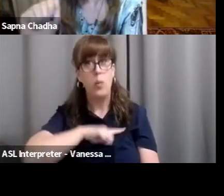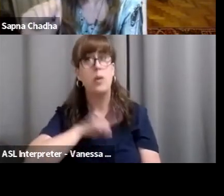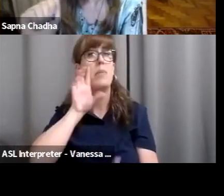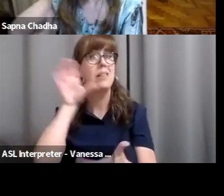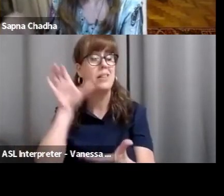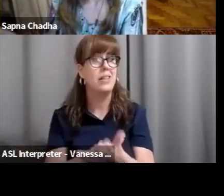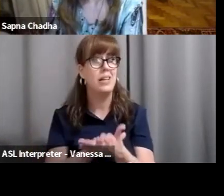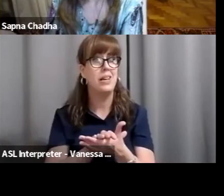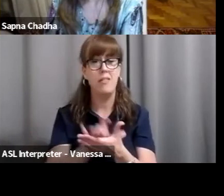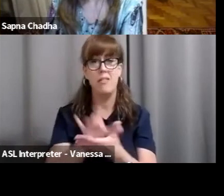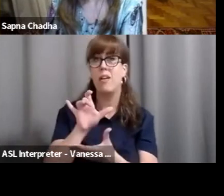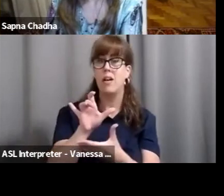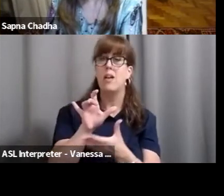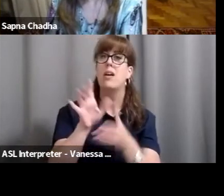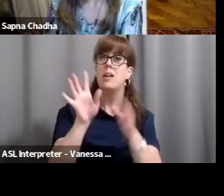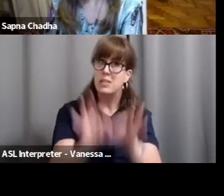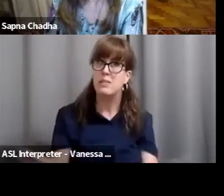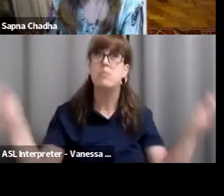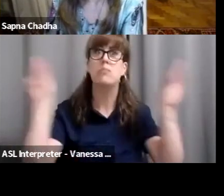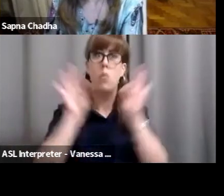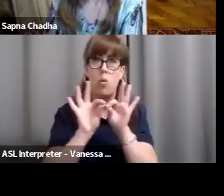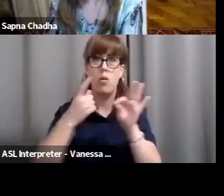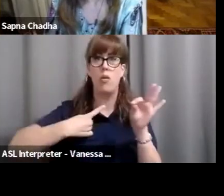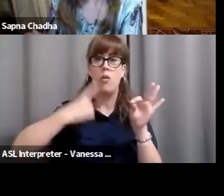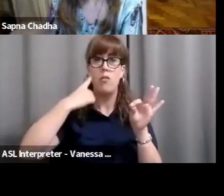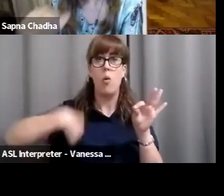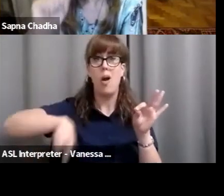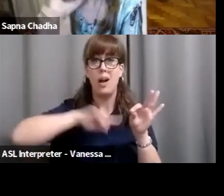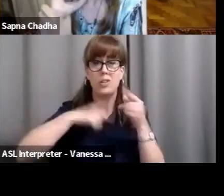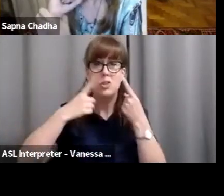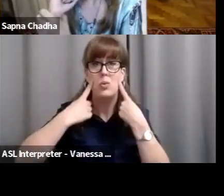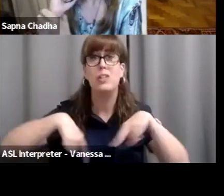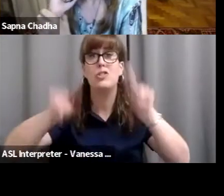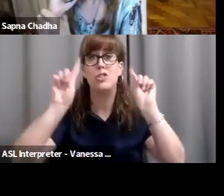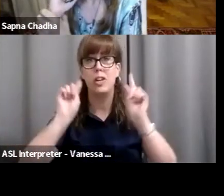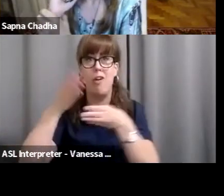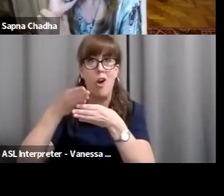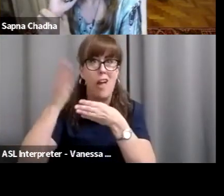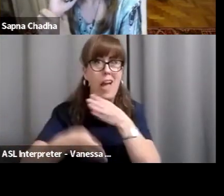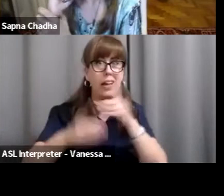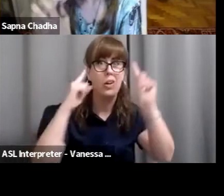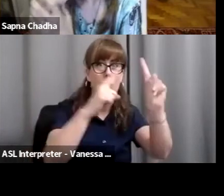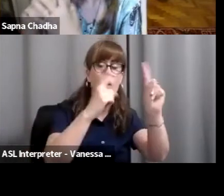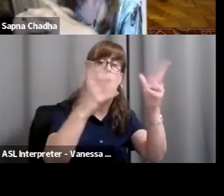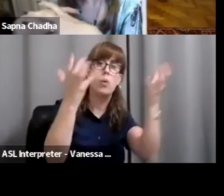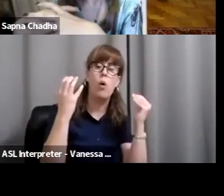to get to our end goal, which is to achieve equal representation behind the